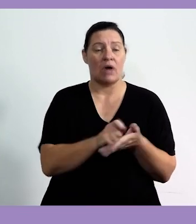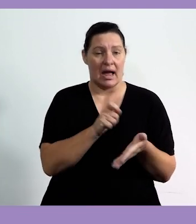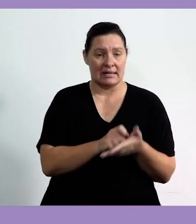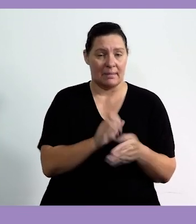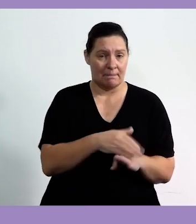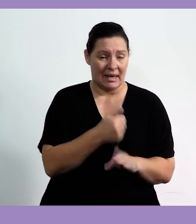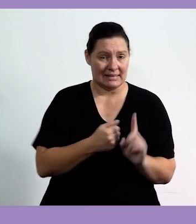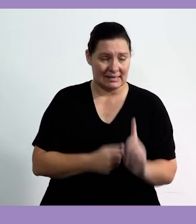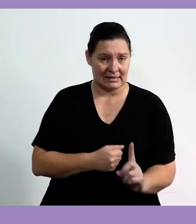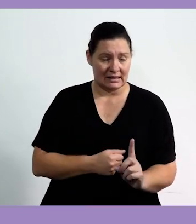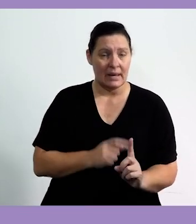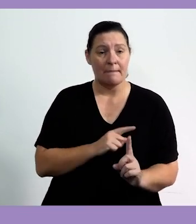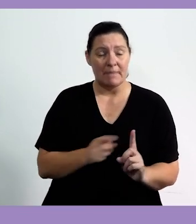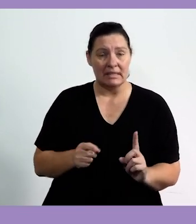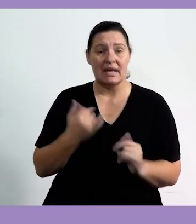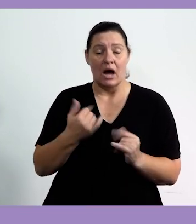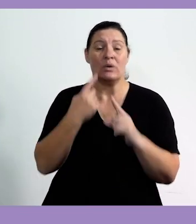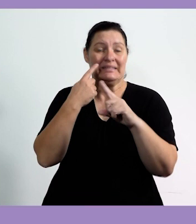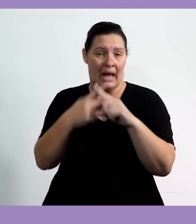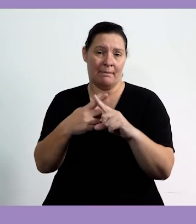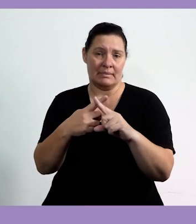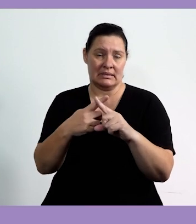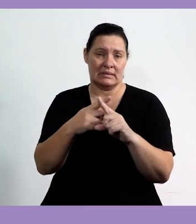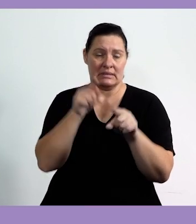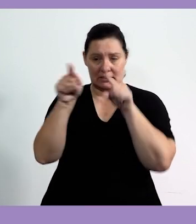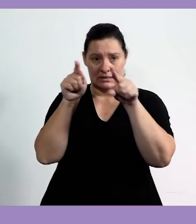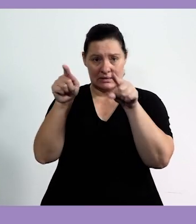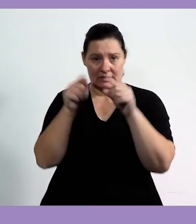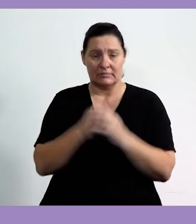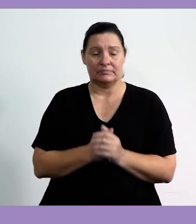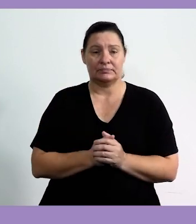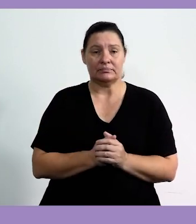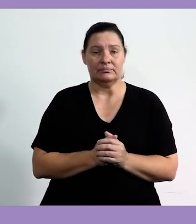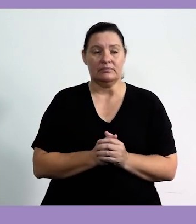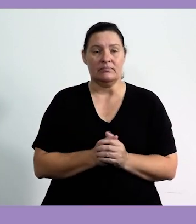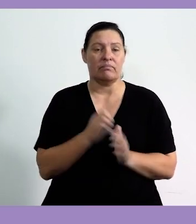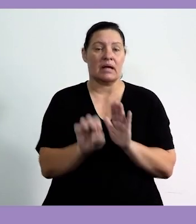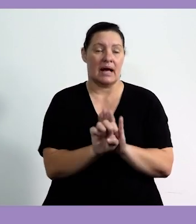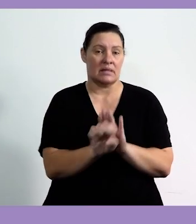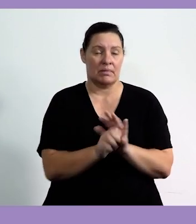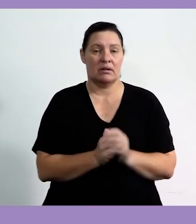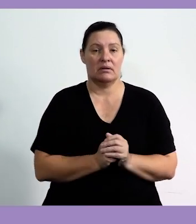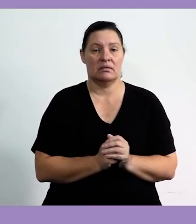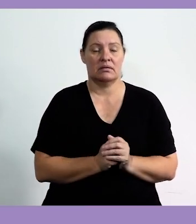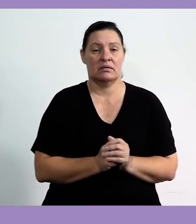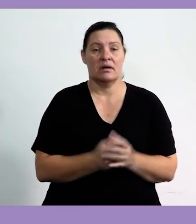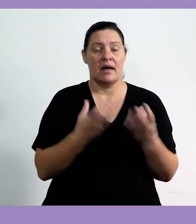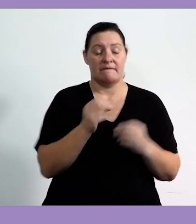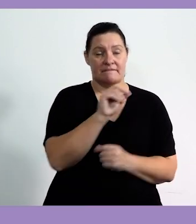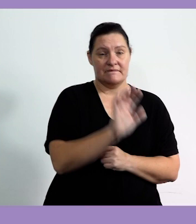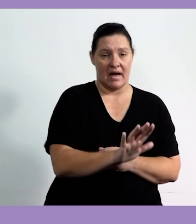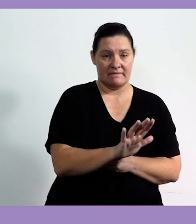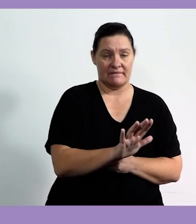write the base as is, but now we are going to multiply the exponents. An example of this is that we